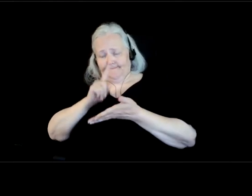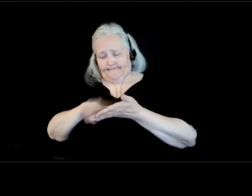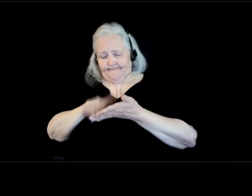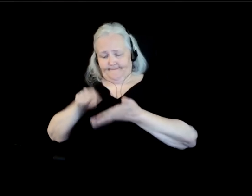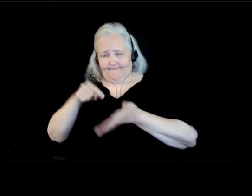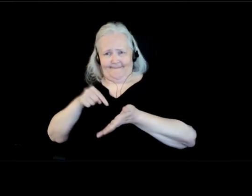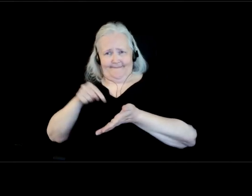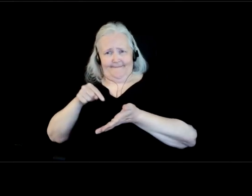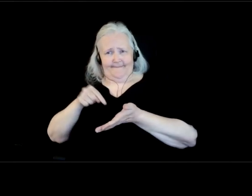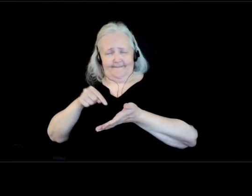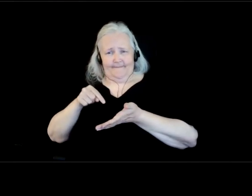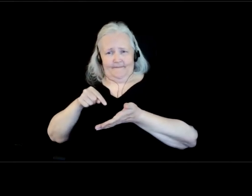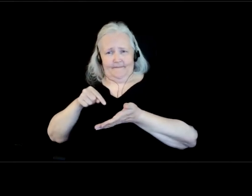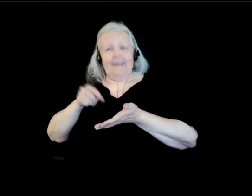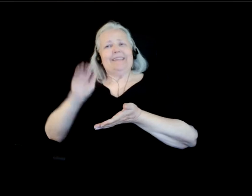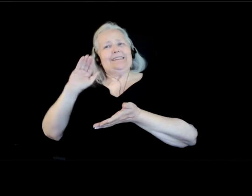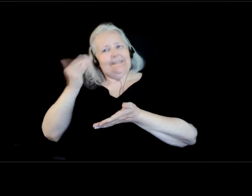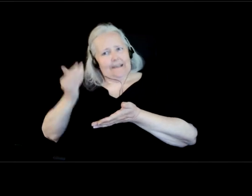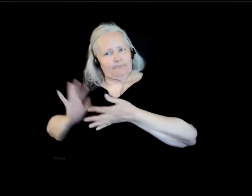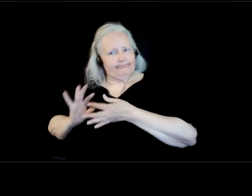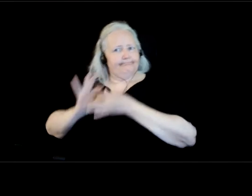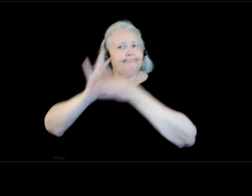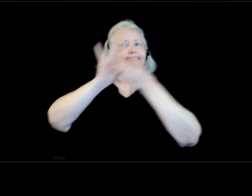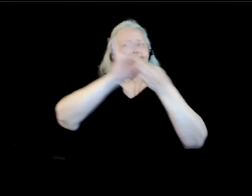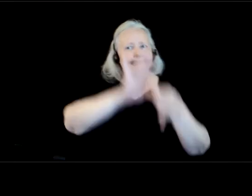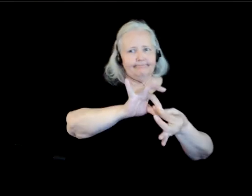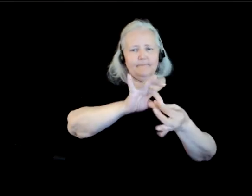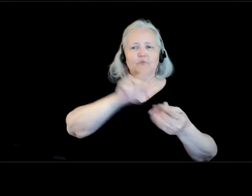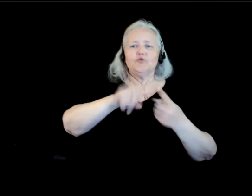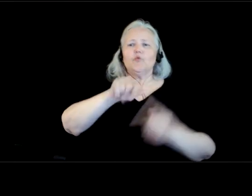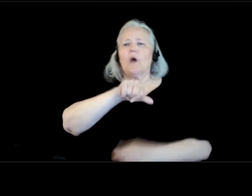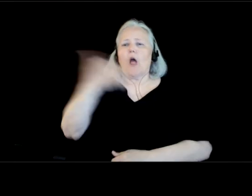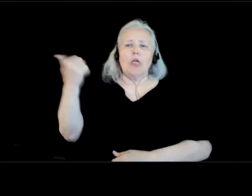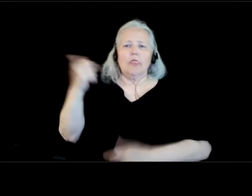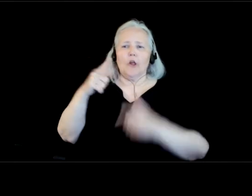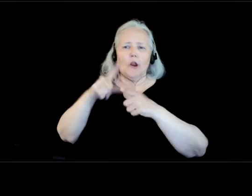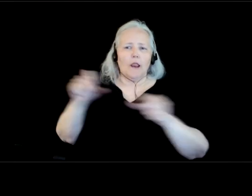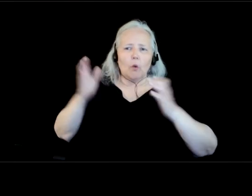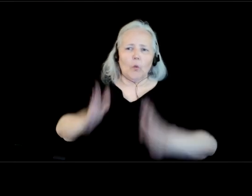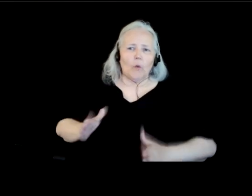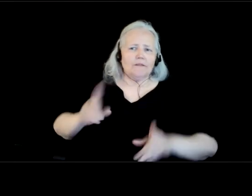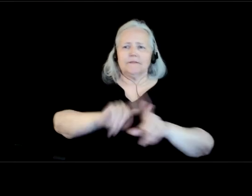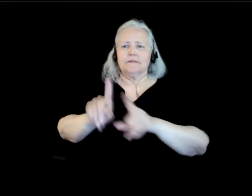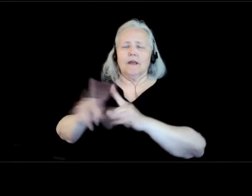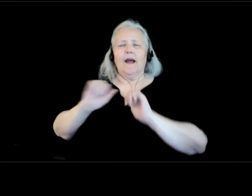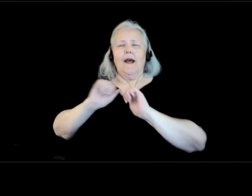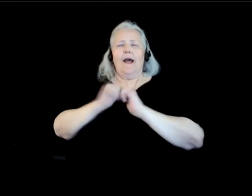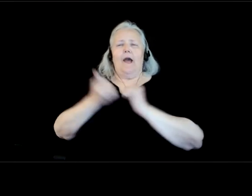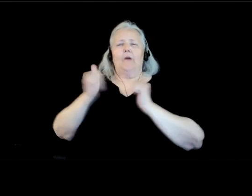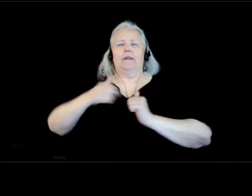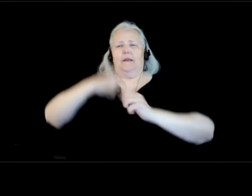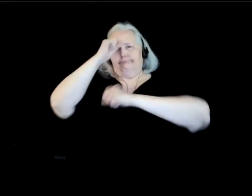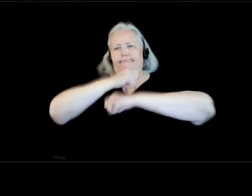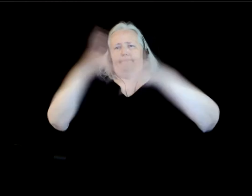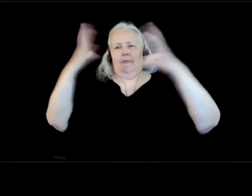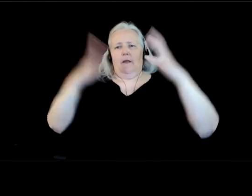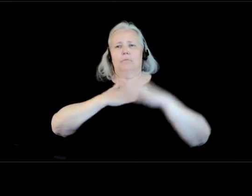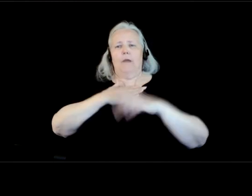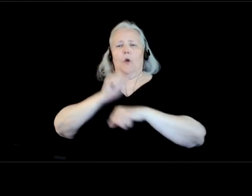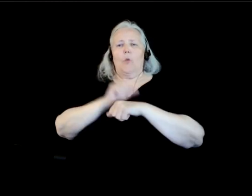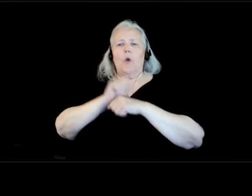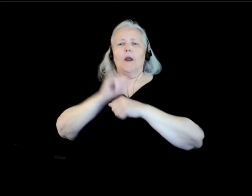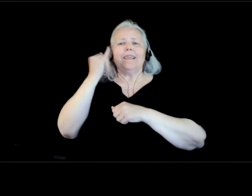has that relevance for another linguist? How do I need to think about my work when I'm not preaching to the choir?